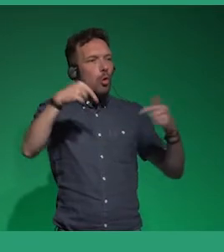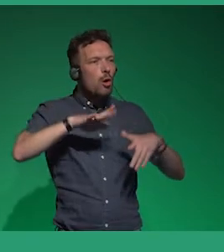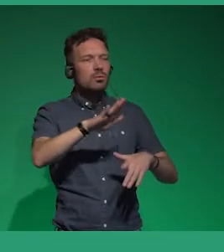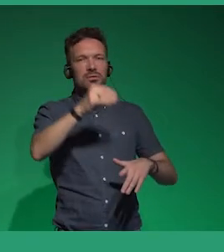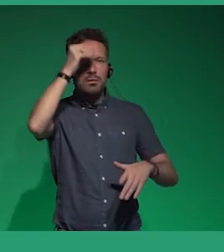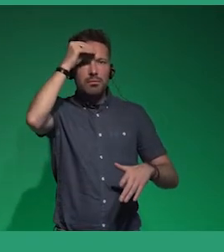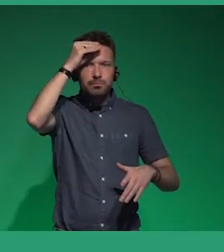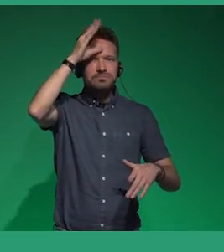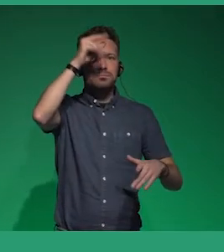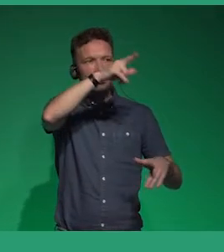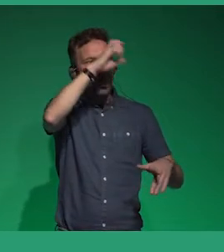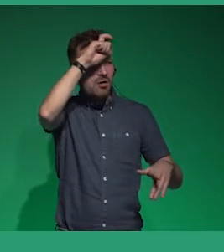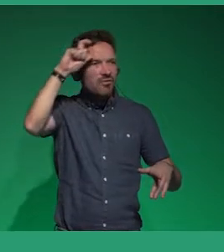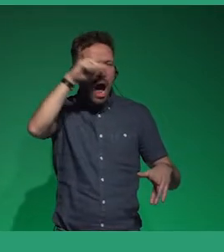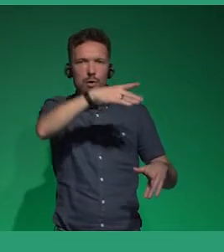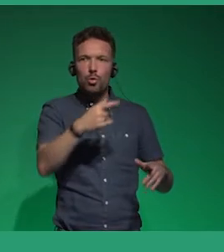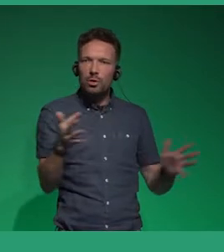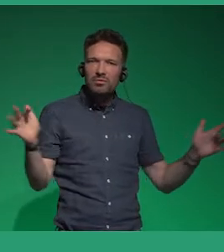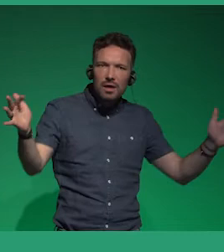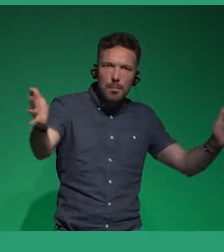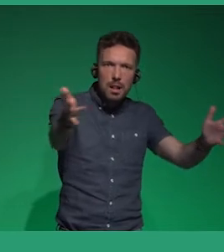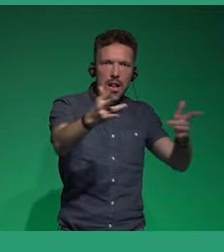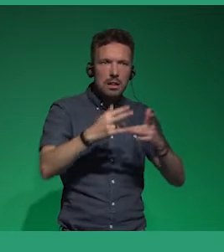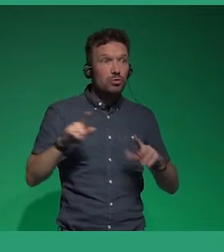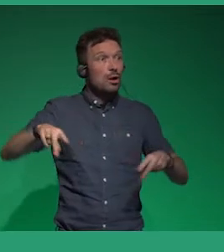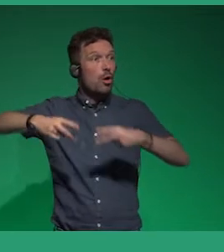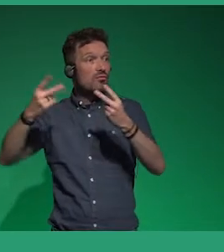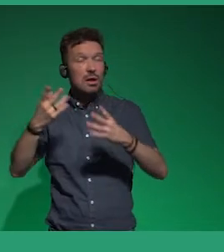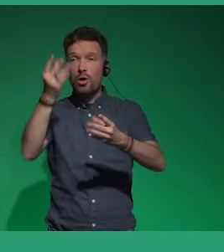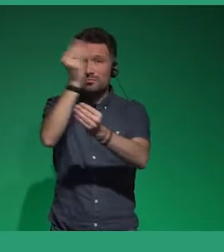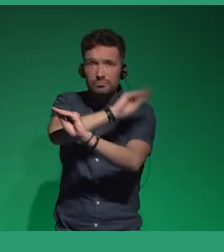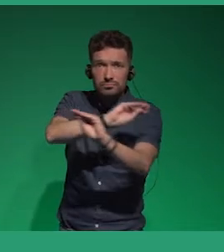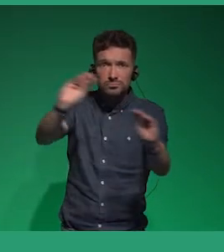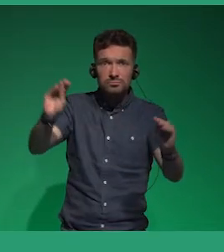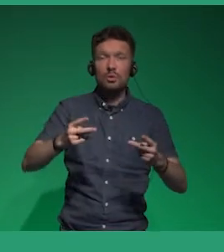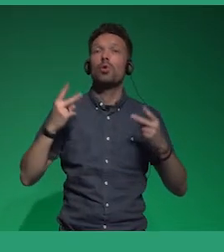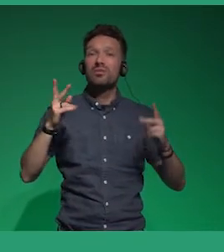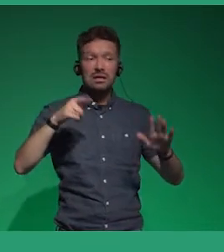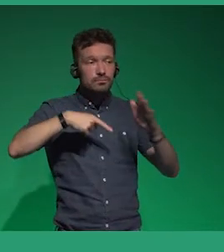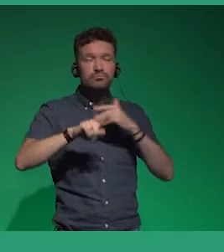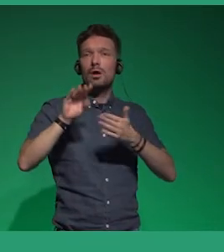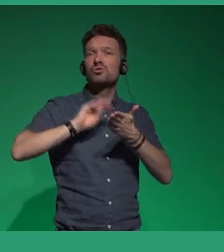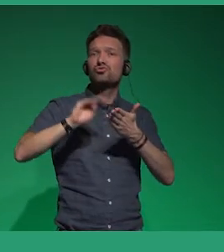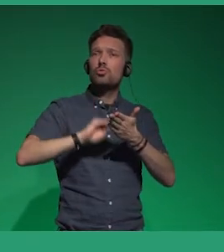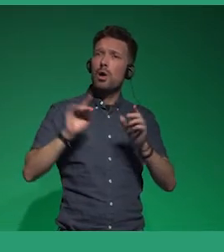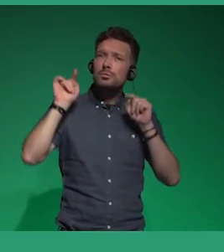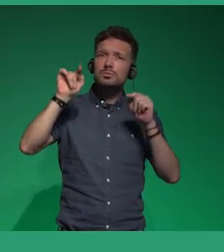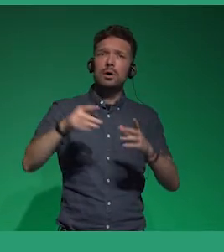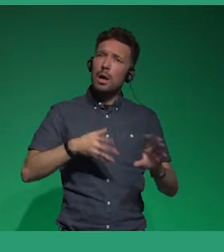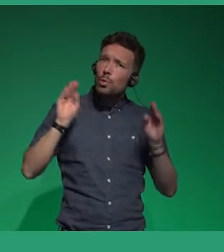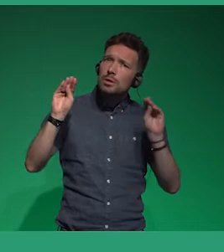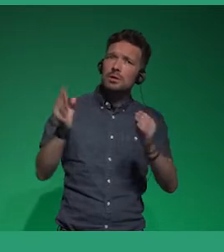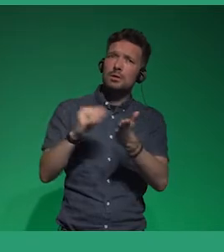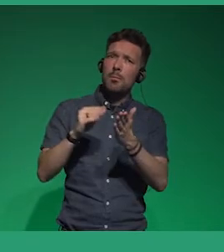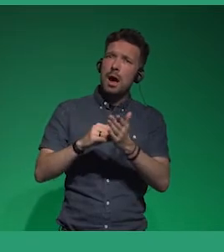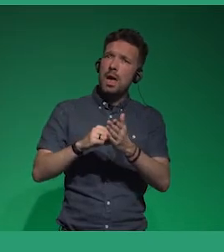public. And with this, we have provided you a short overview of some of the activities from our